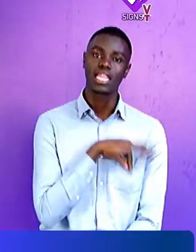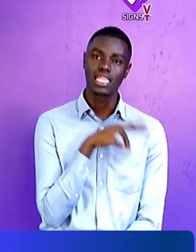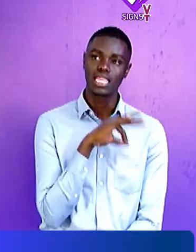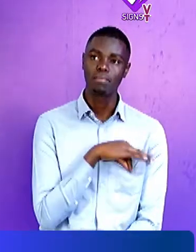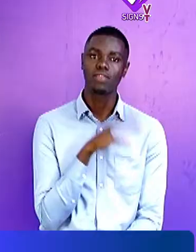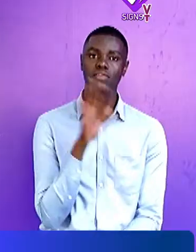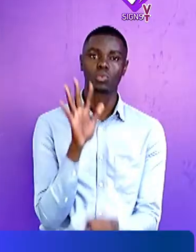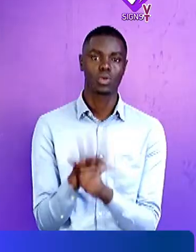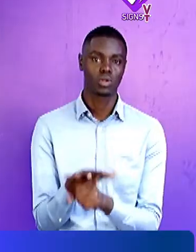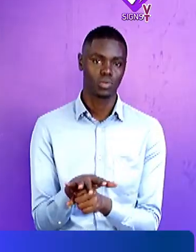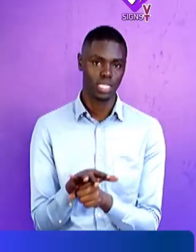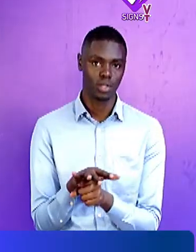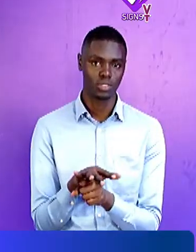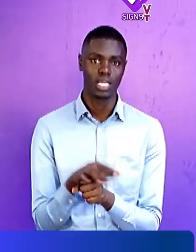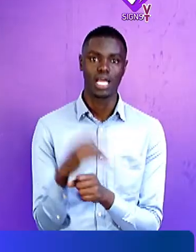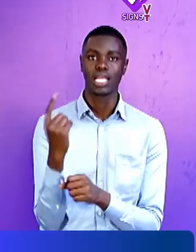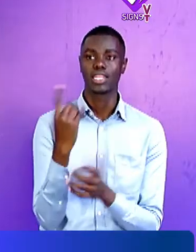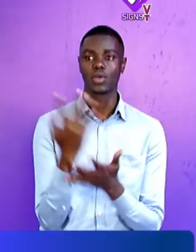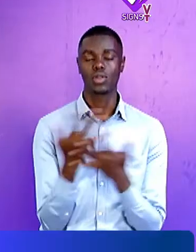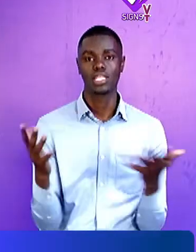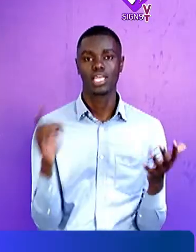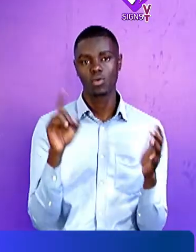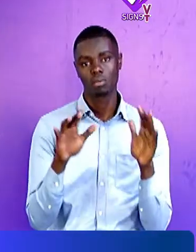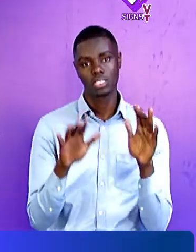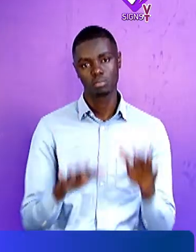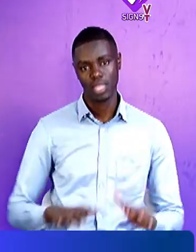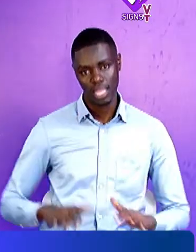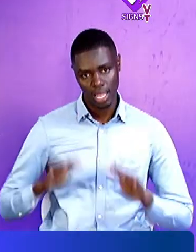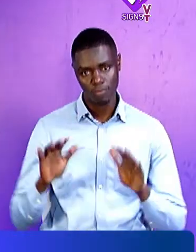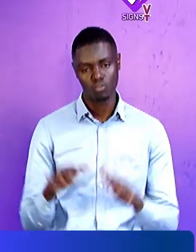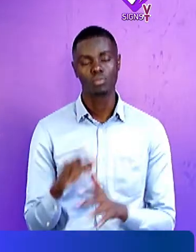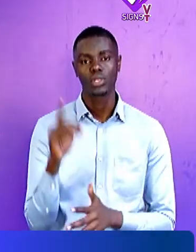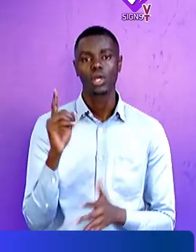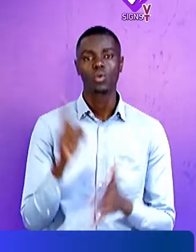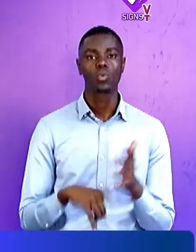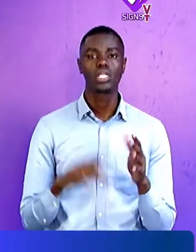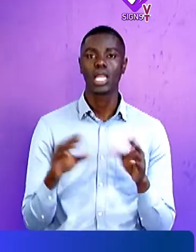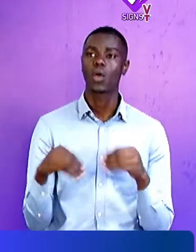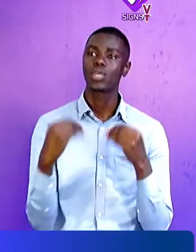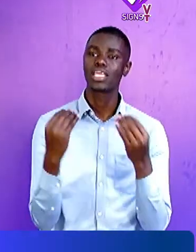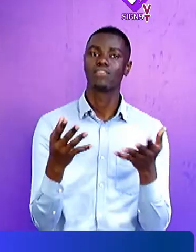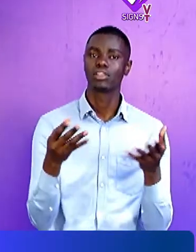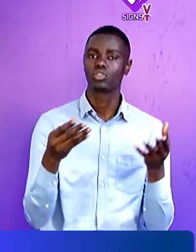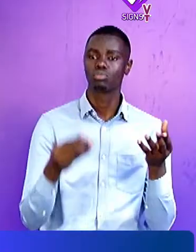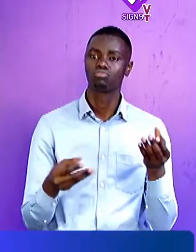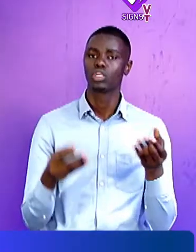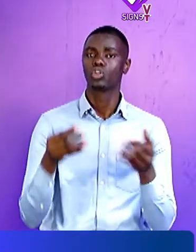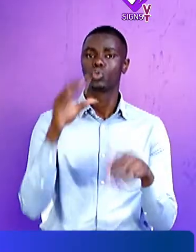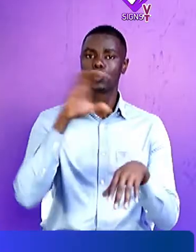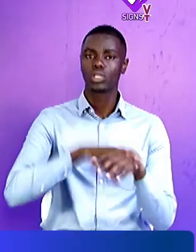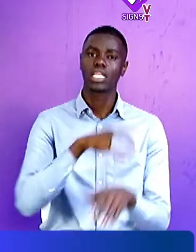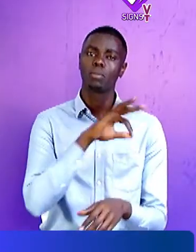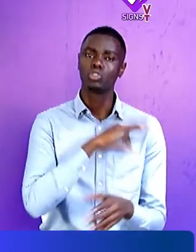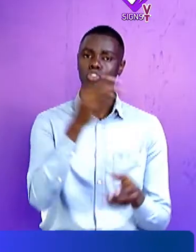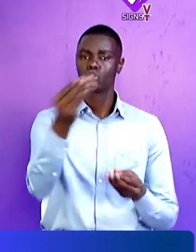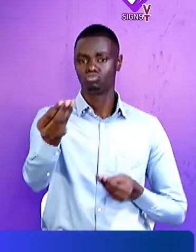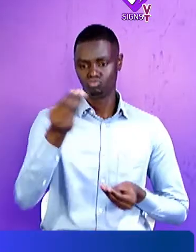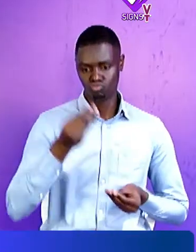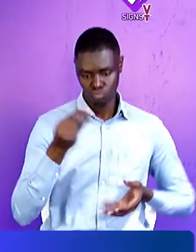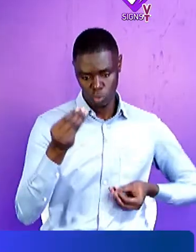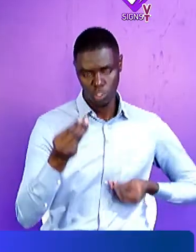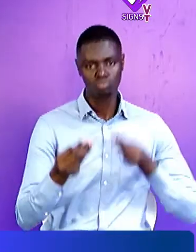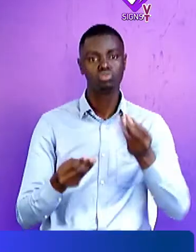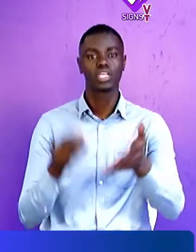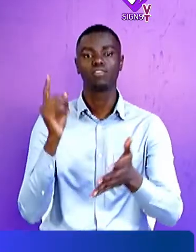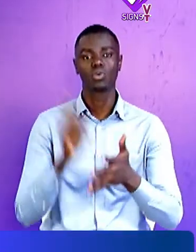galore, isn't it? The only thing we have to be careful is that what were we giving in return to get this To position? get this position. That was my